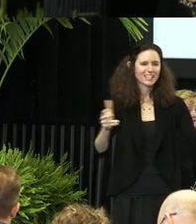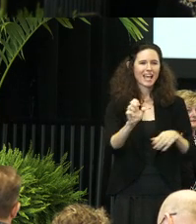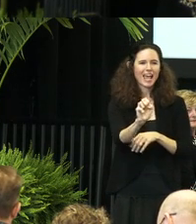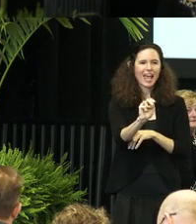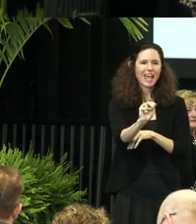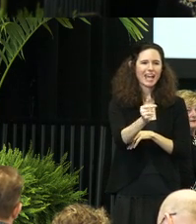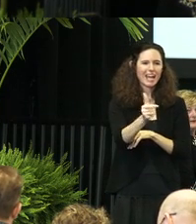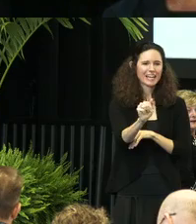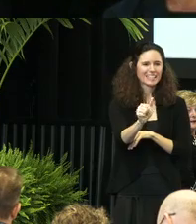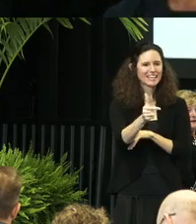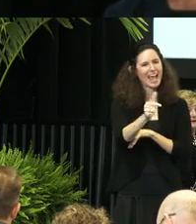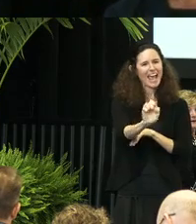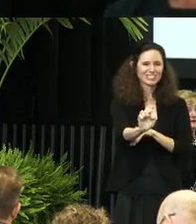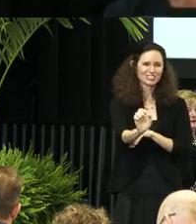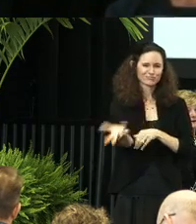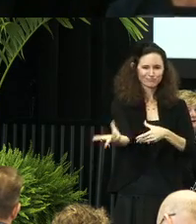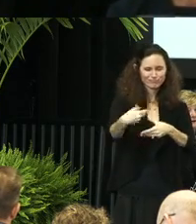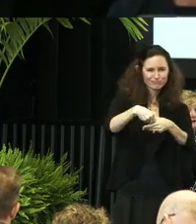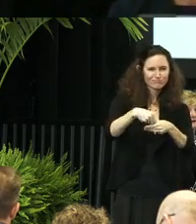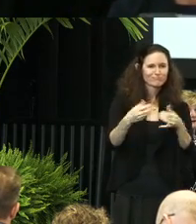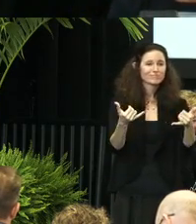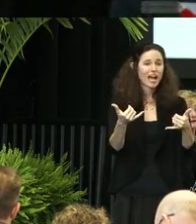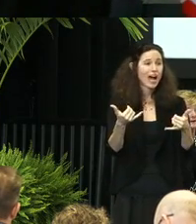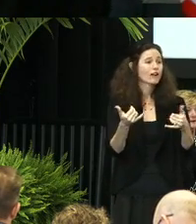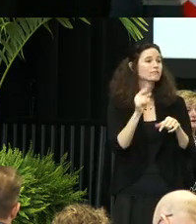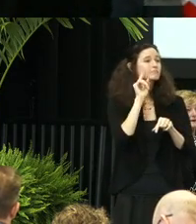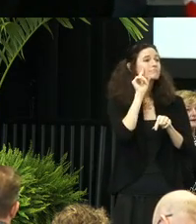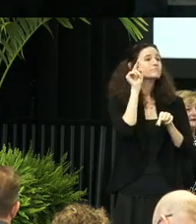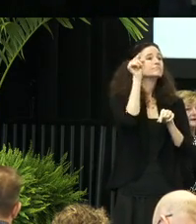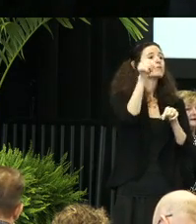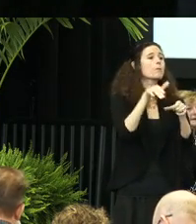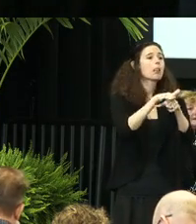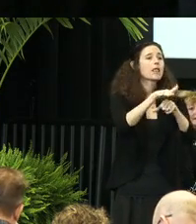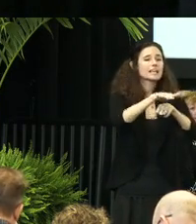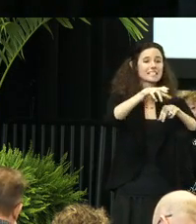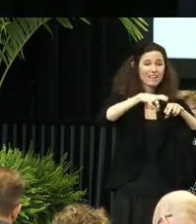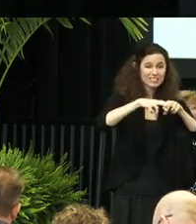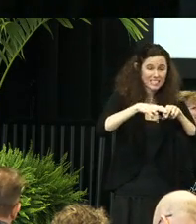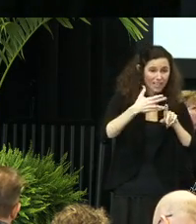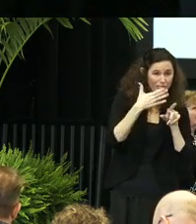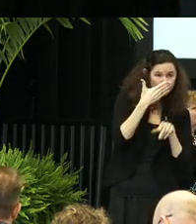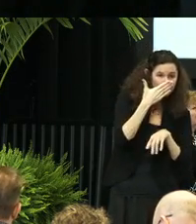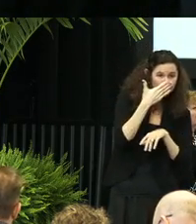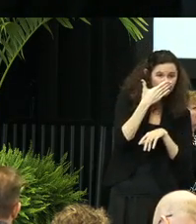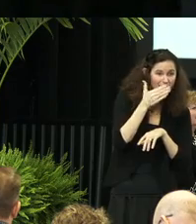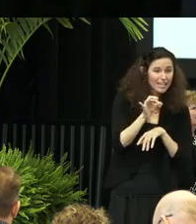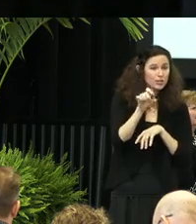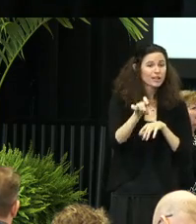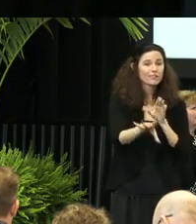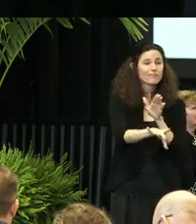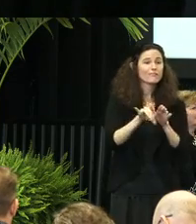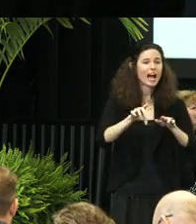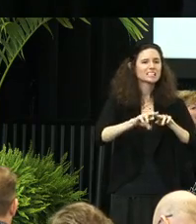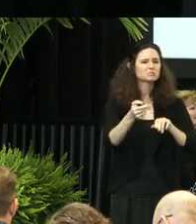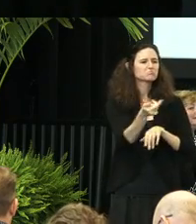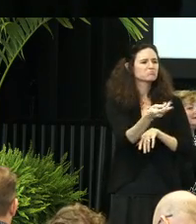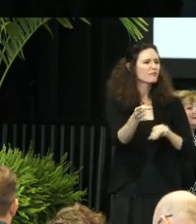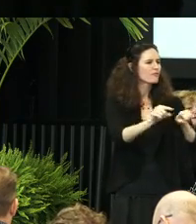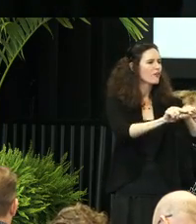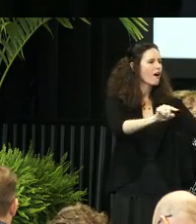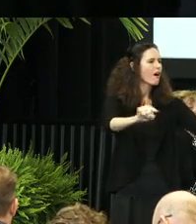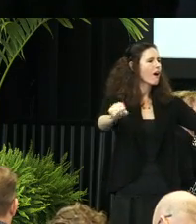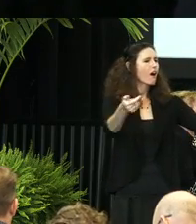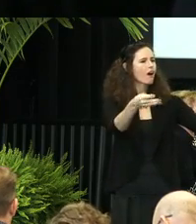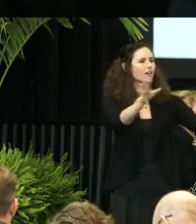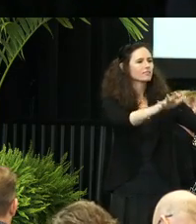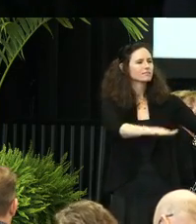academic year. As you make your way in the back, we have plenty of seats up here in the front. If anybody needs to grab a seat, we have a few pockets